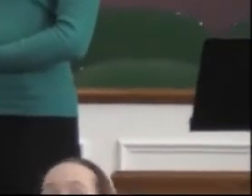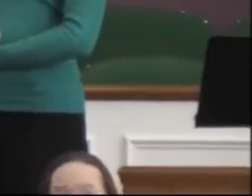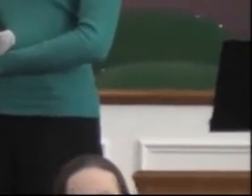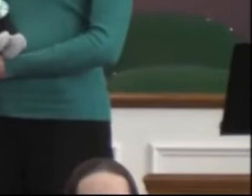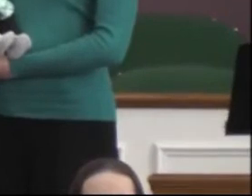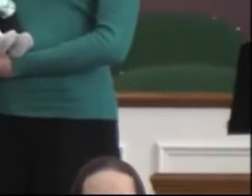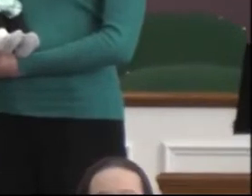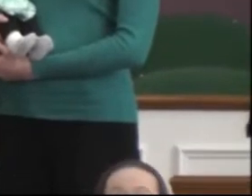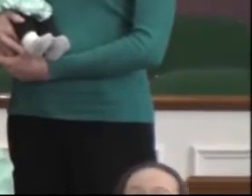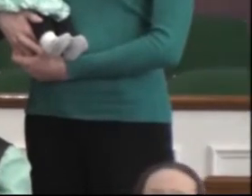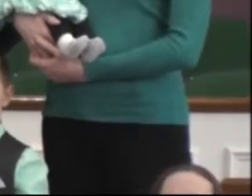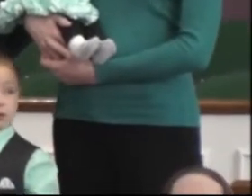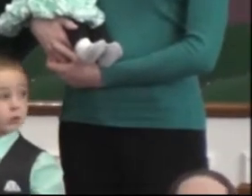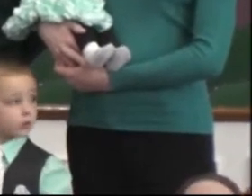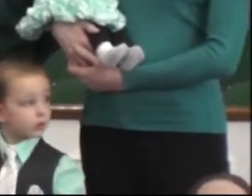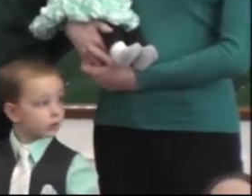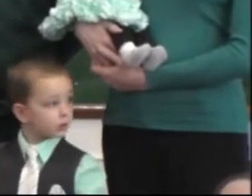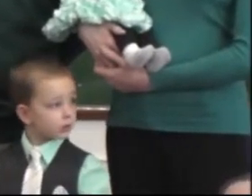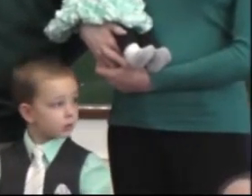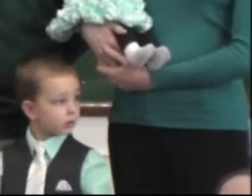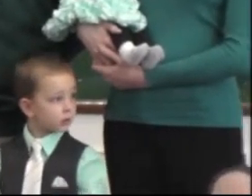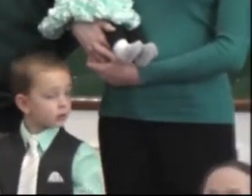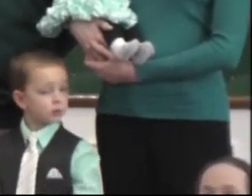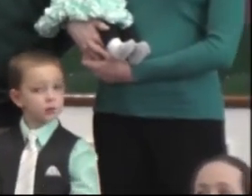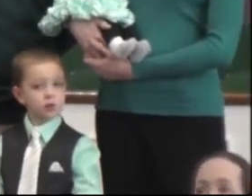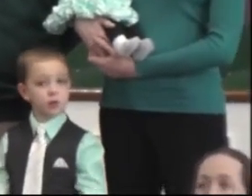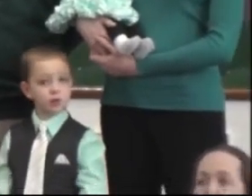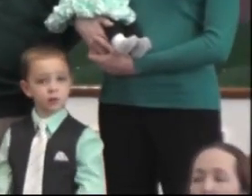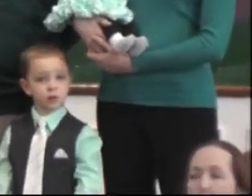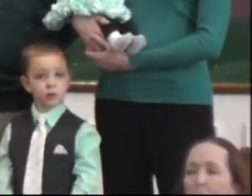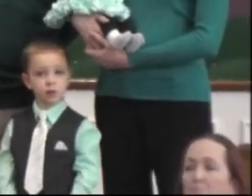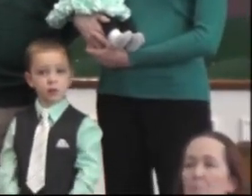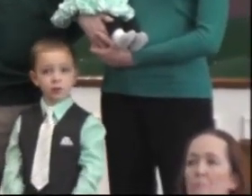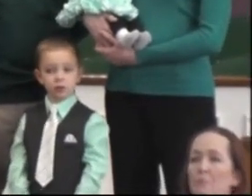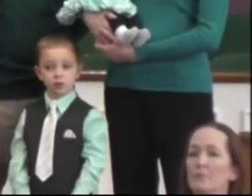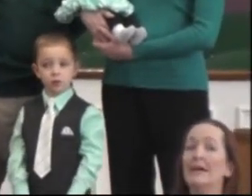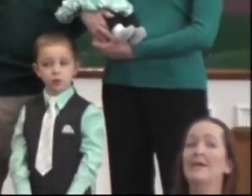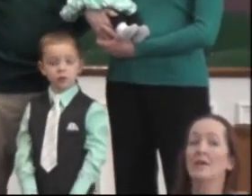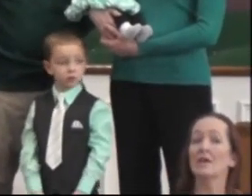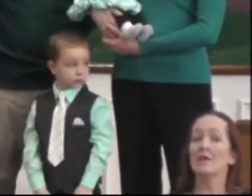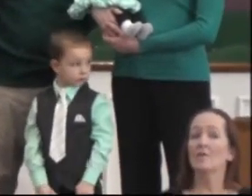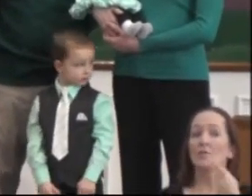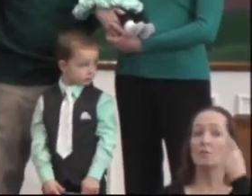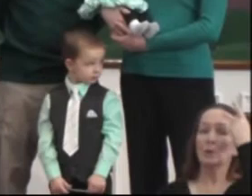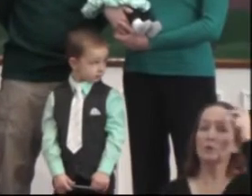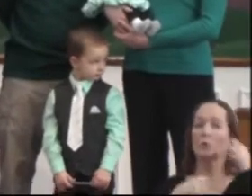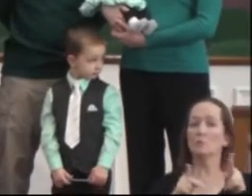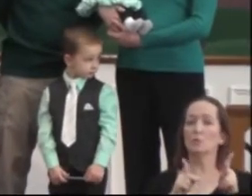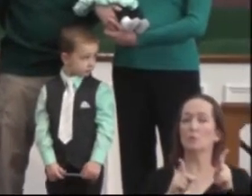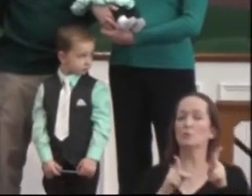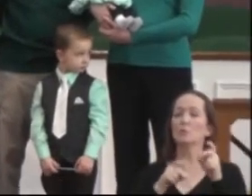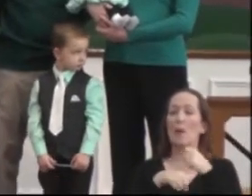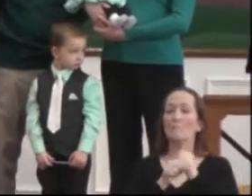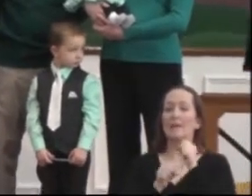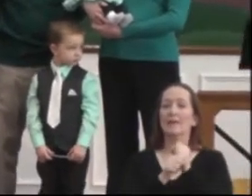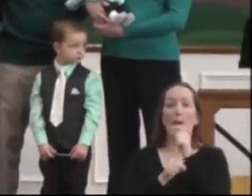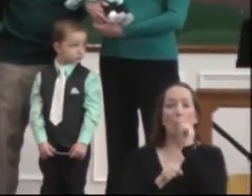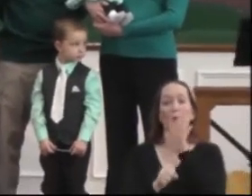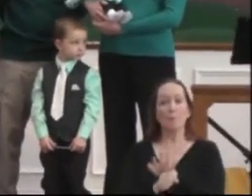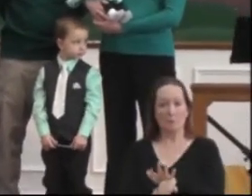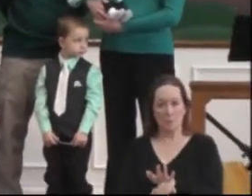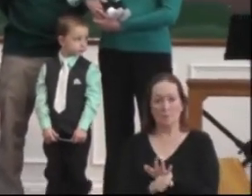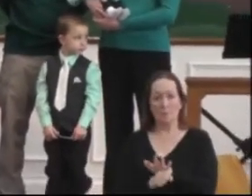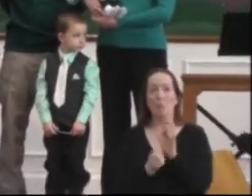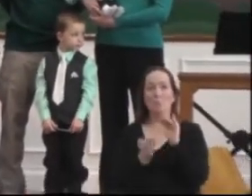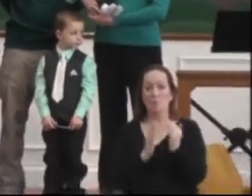this dedication time, we're going to give the parents an opportunity to make a commitment before the church, but also